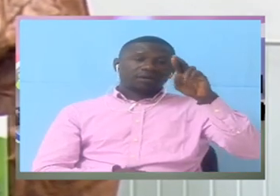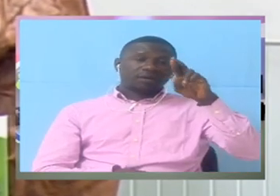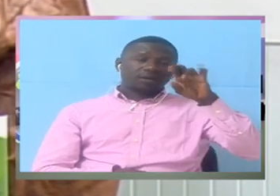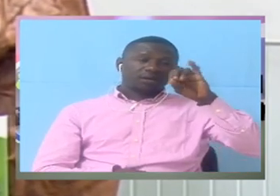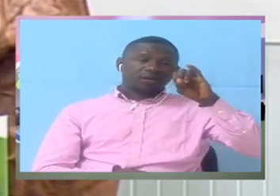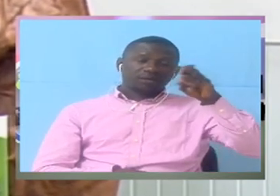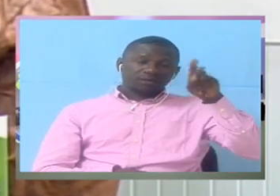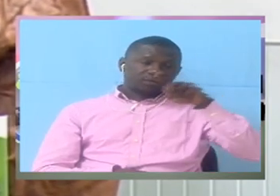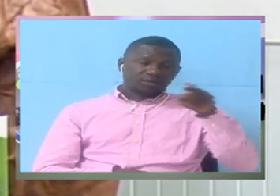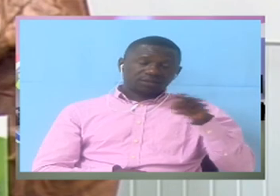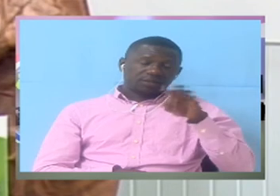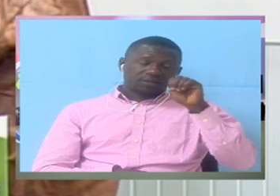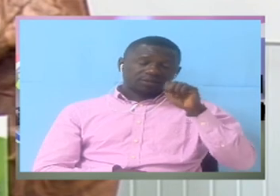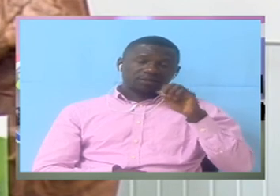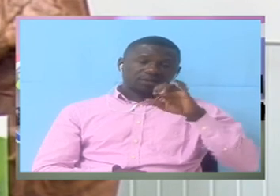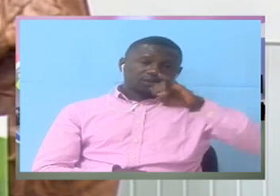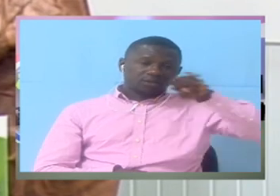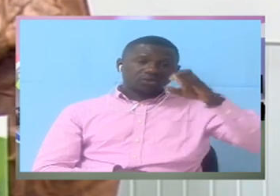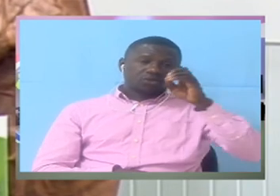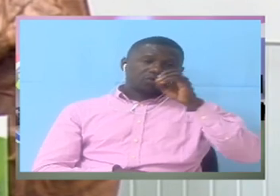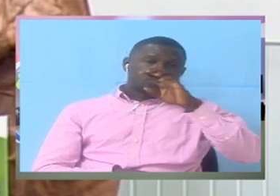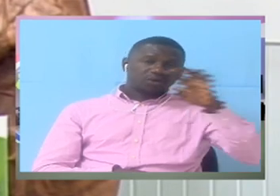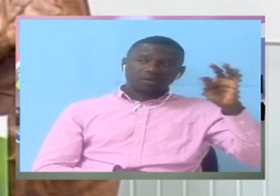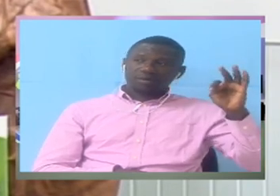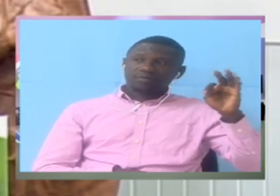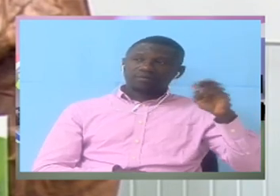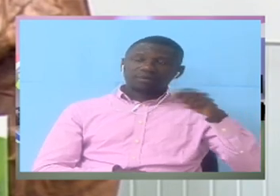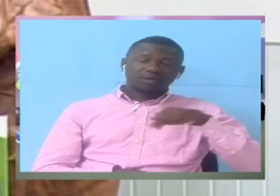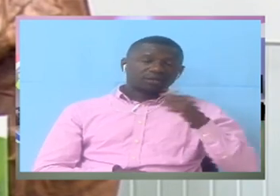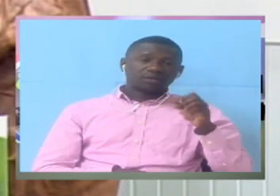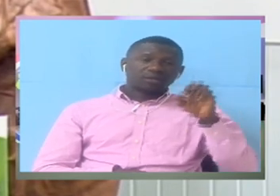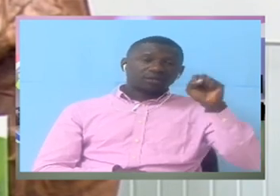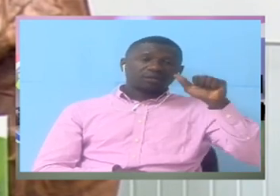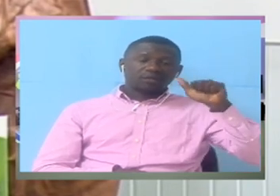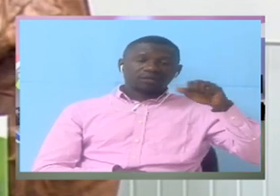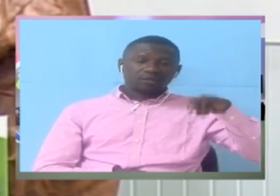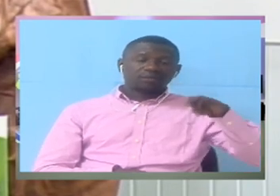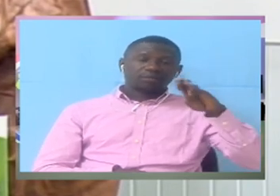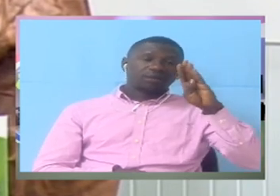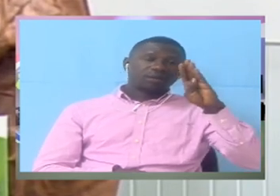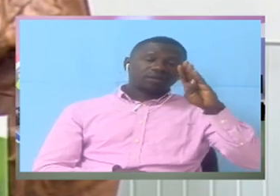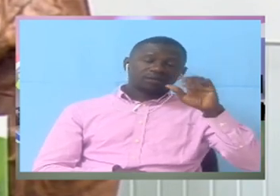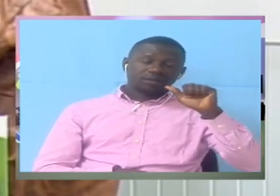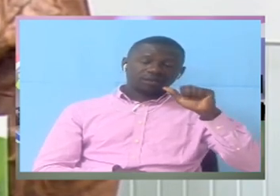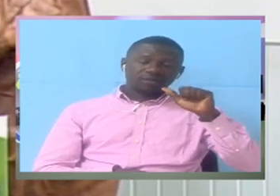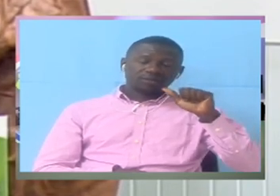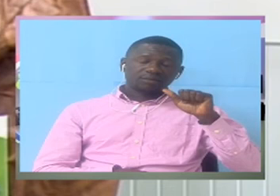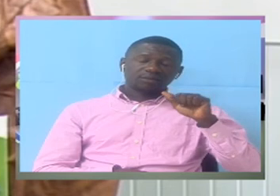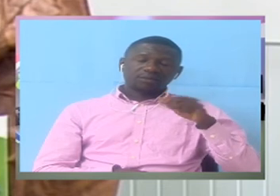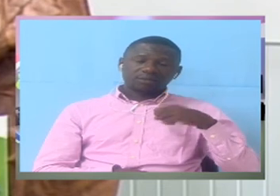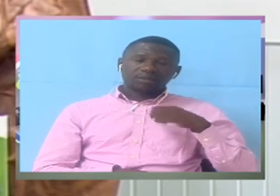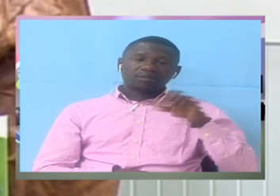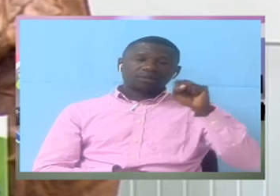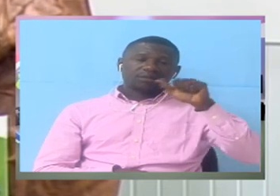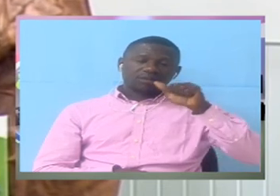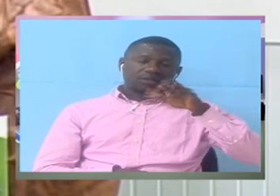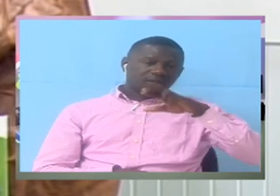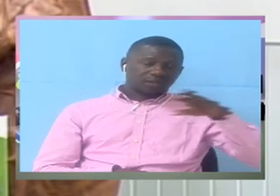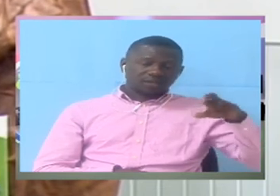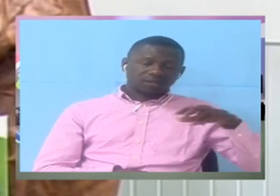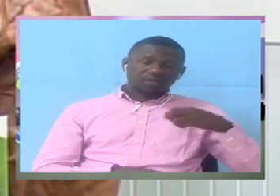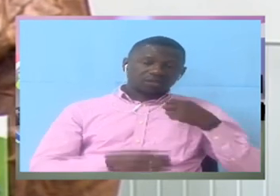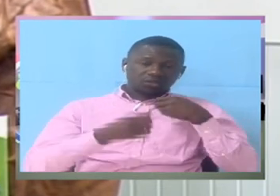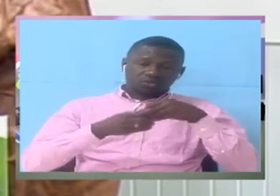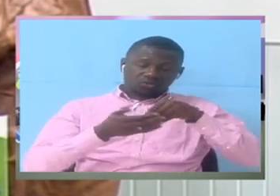came because Fraser Joof taught me in. No, Samsar taught me in Pakaliba. Samsidin Sar. Then not